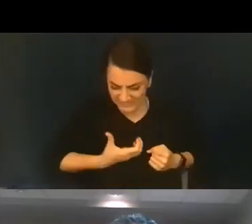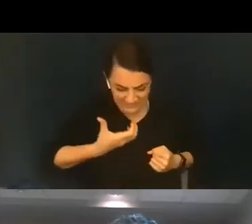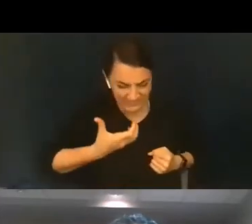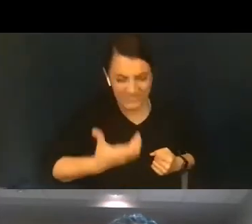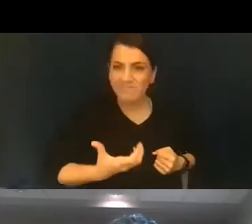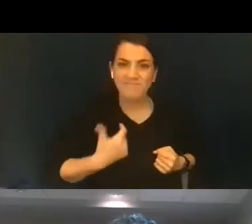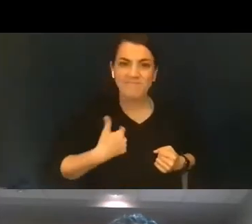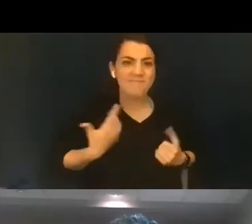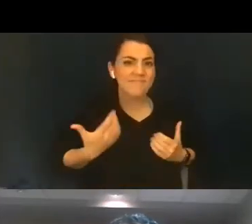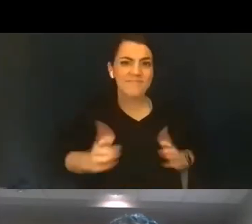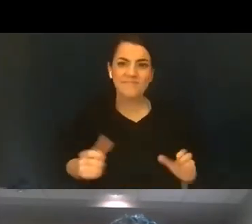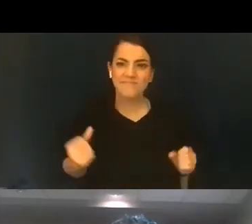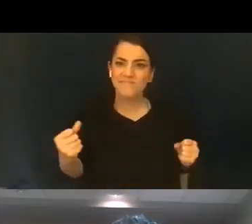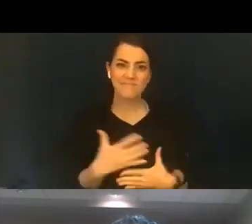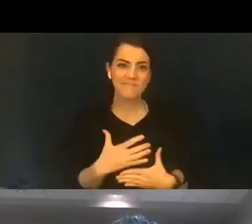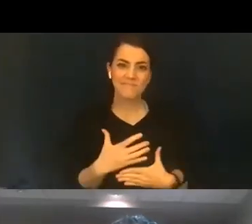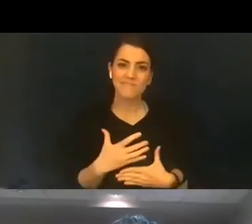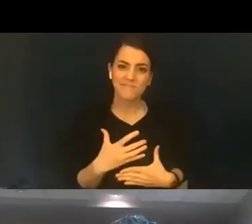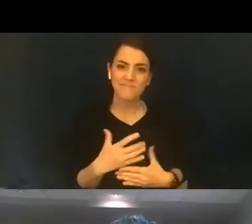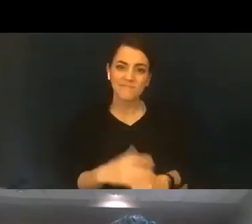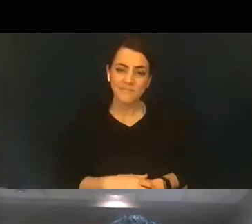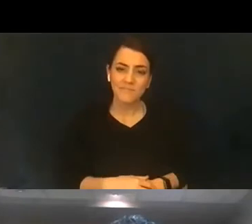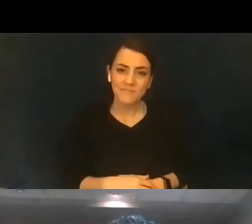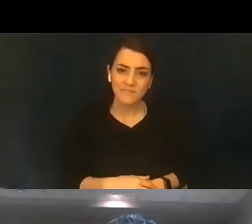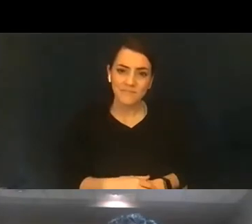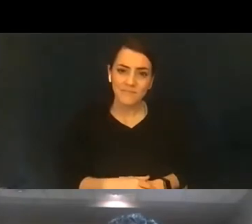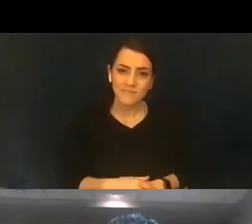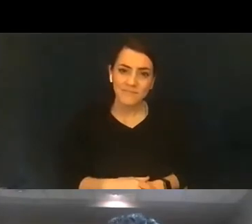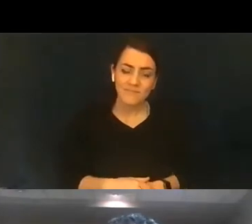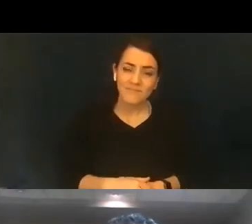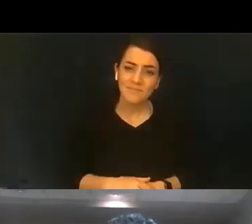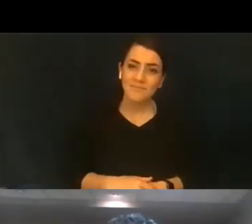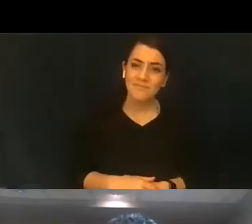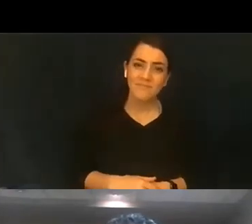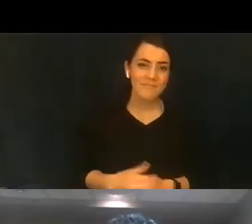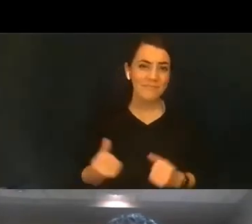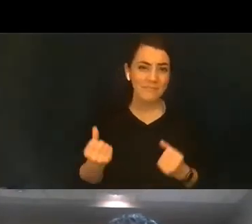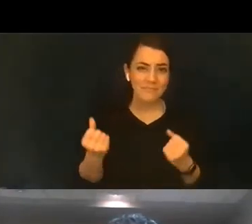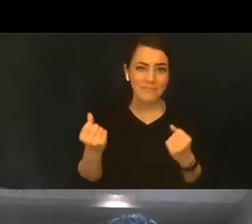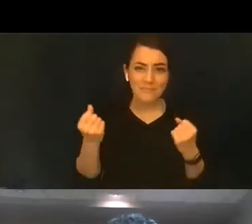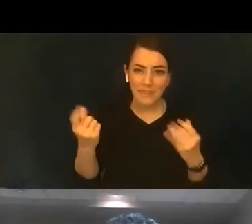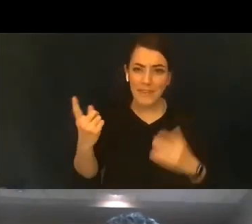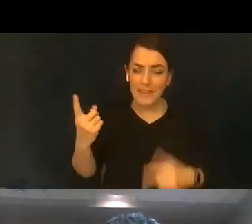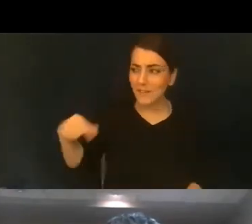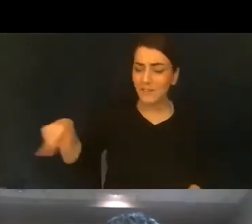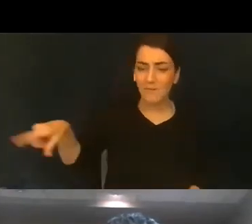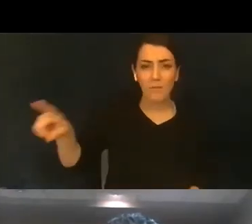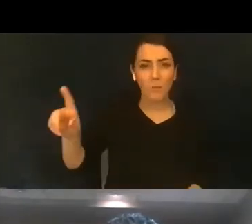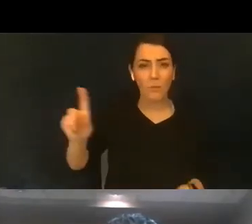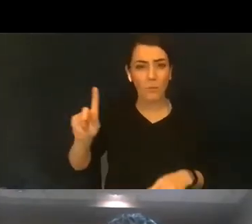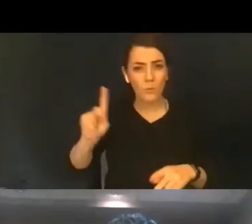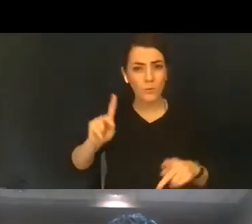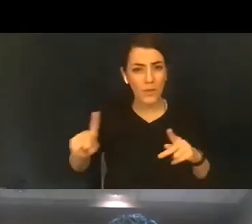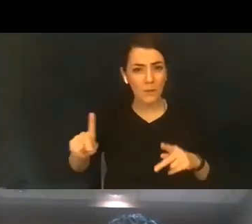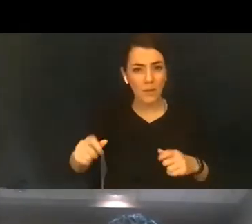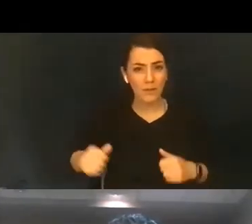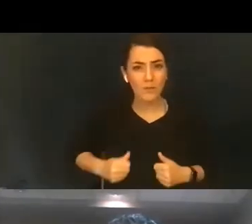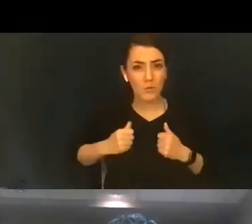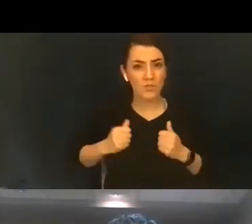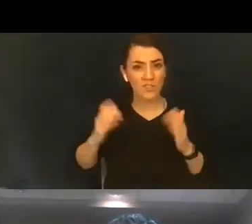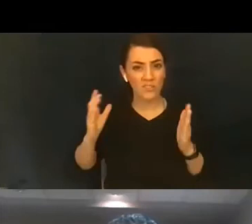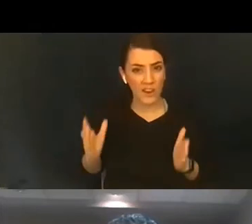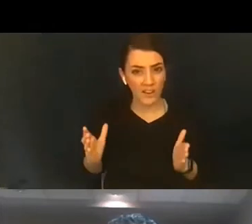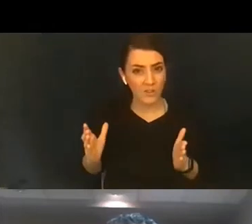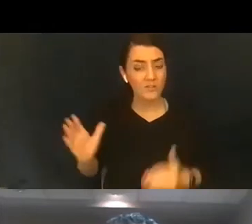sometimes, George, a lot of the survivors were former veterans, they were former child soldiers, they were